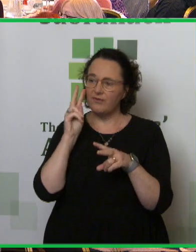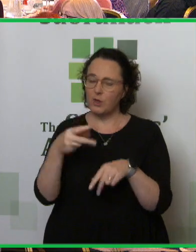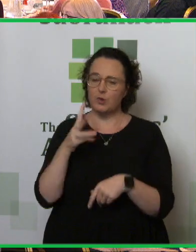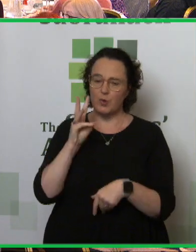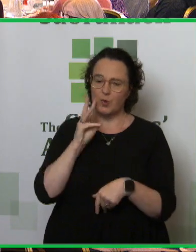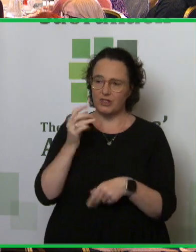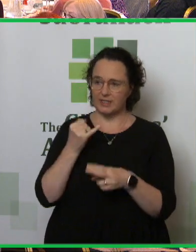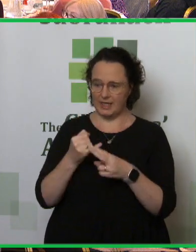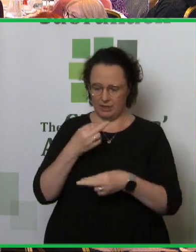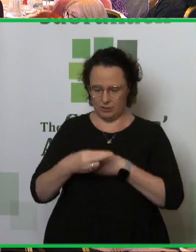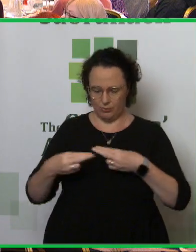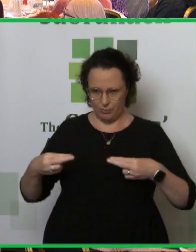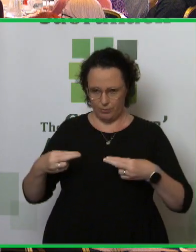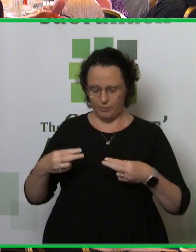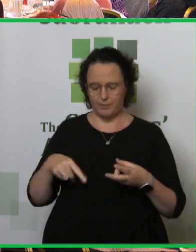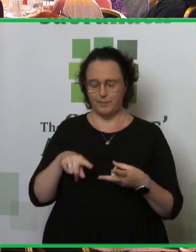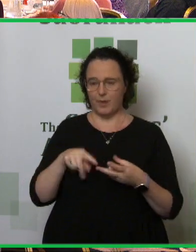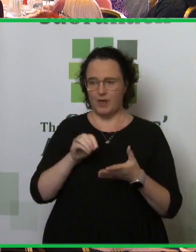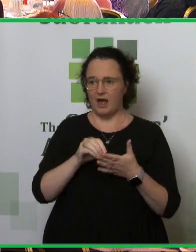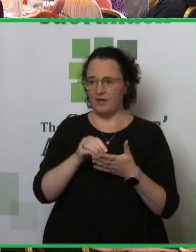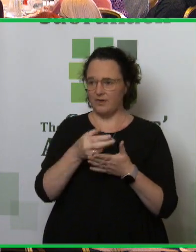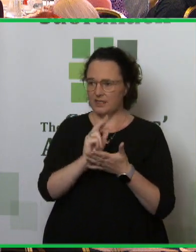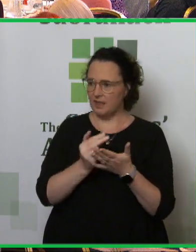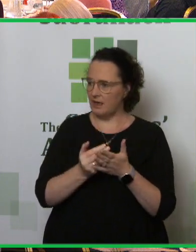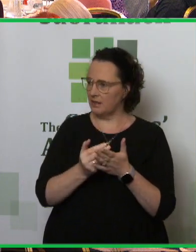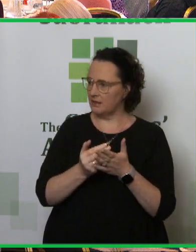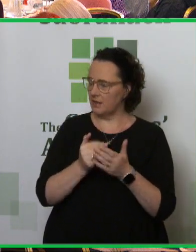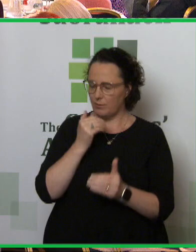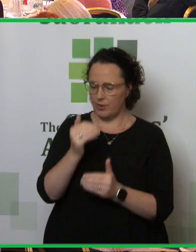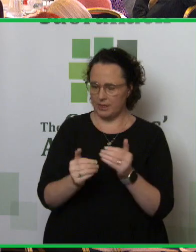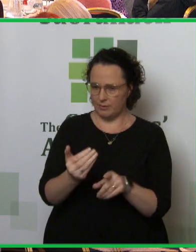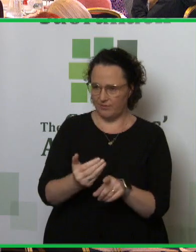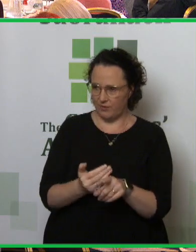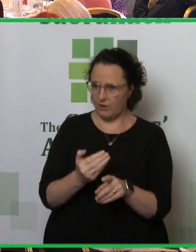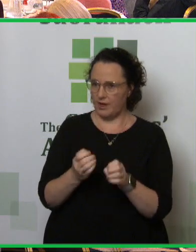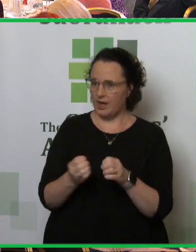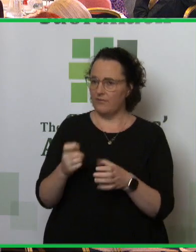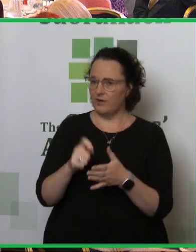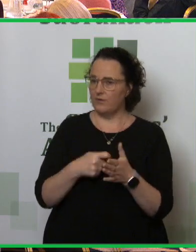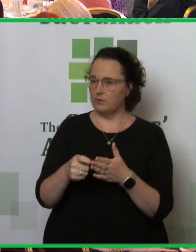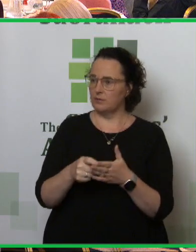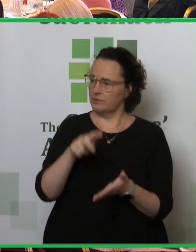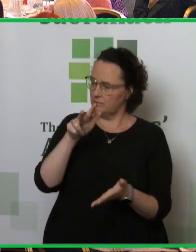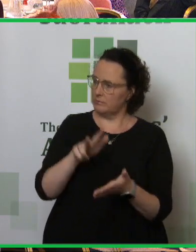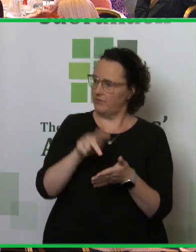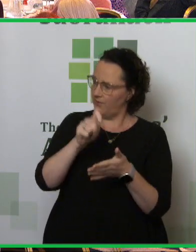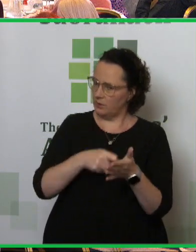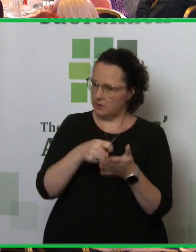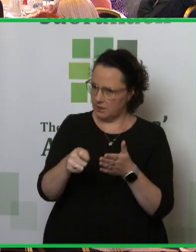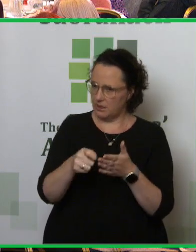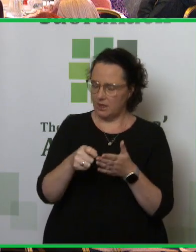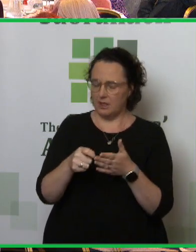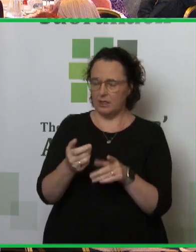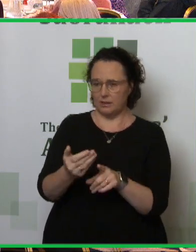have a design process that we're going to go through before each ballot is voted on, which is going to capture and